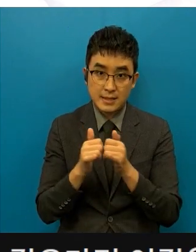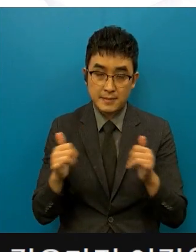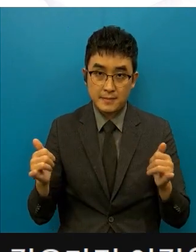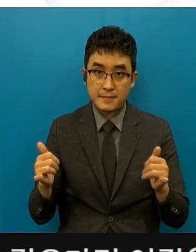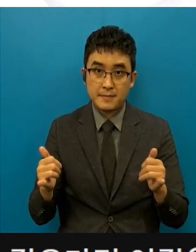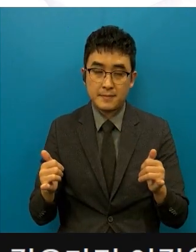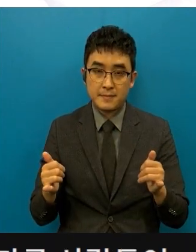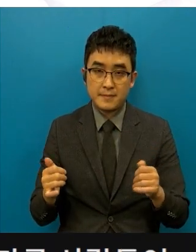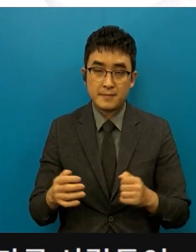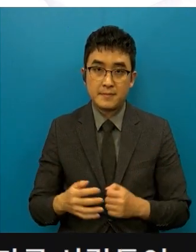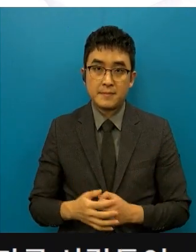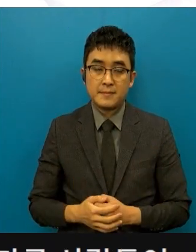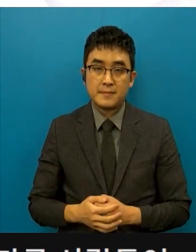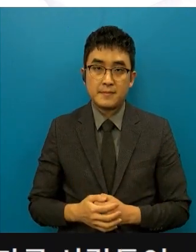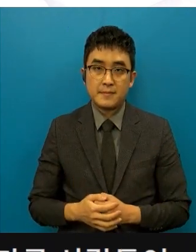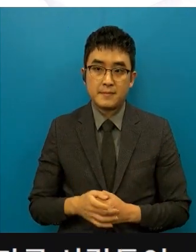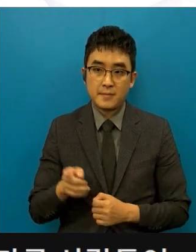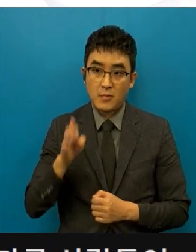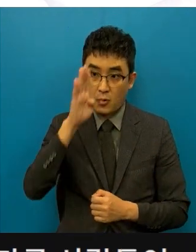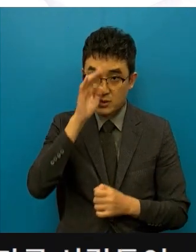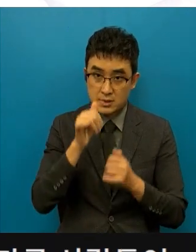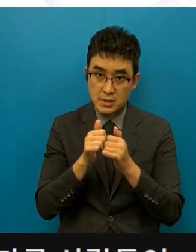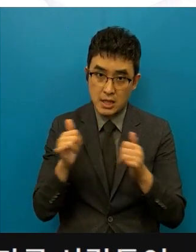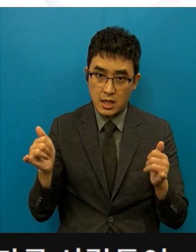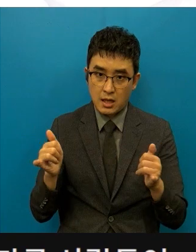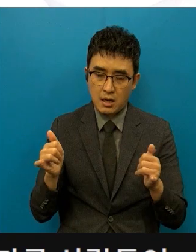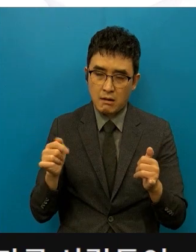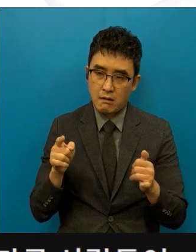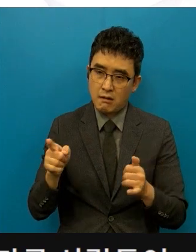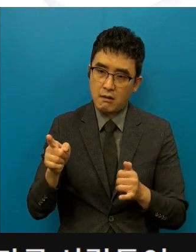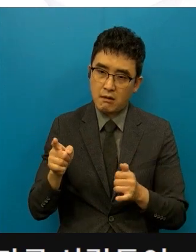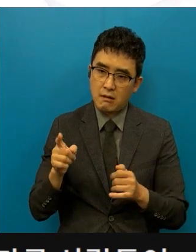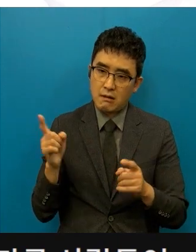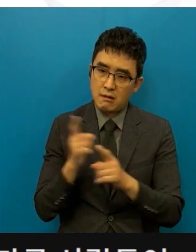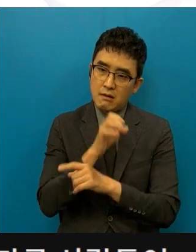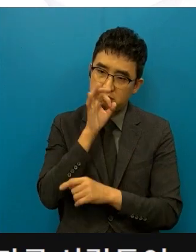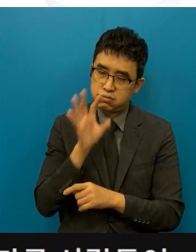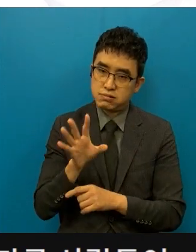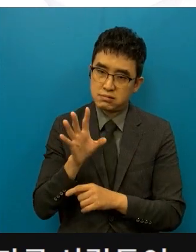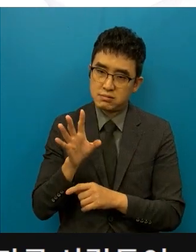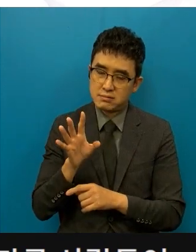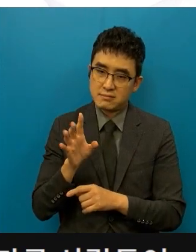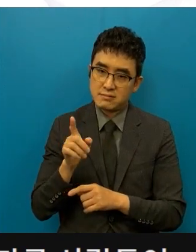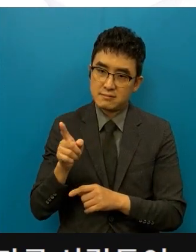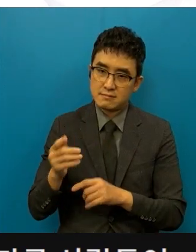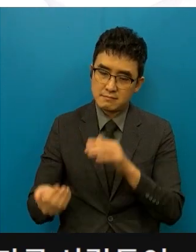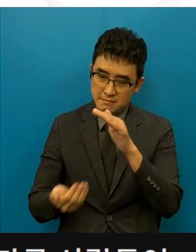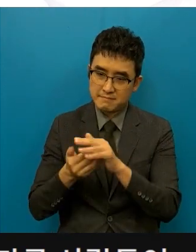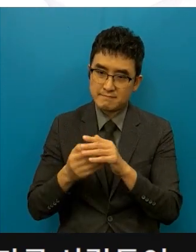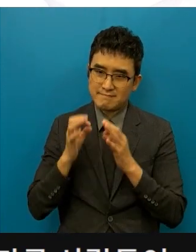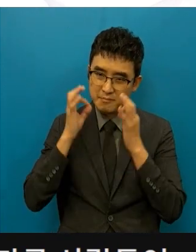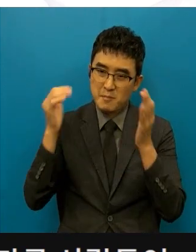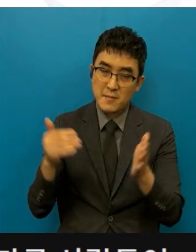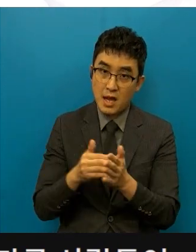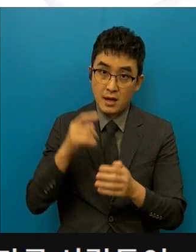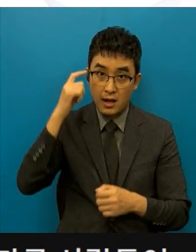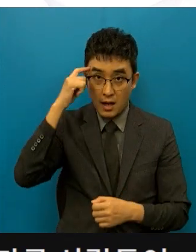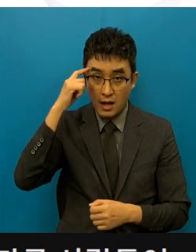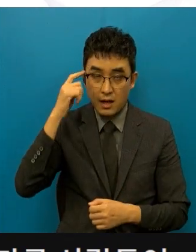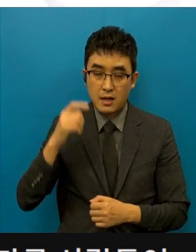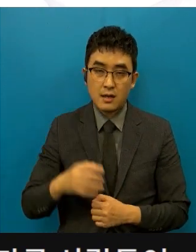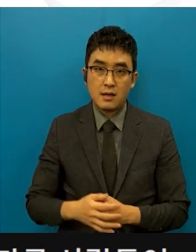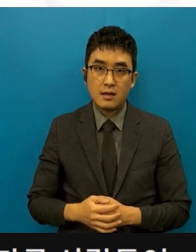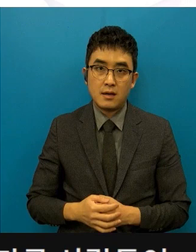So the basis of each argument is I believe it's separate. It should be separated. They